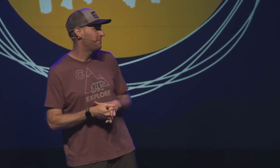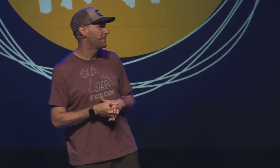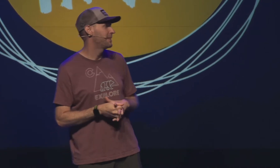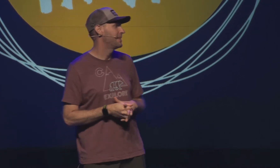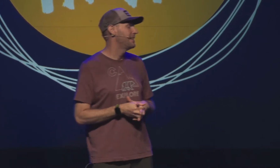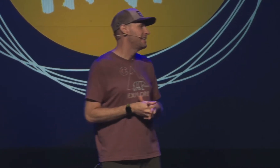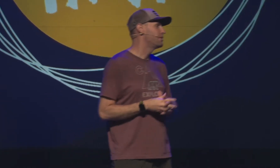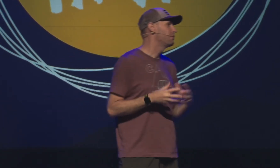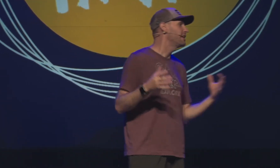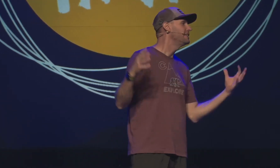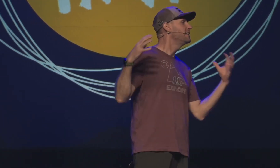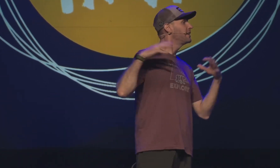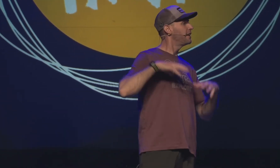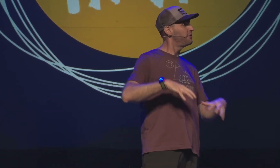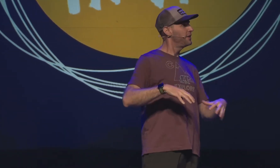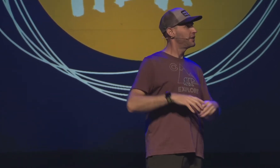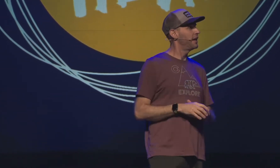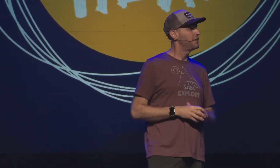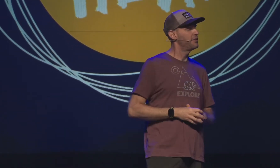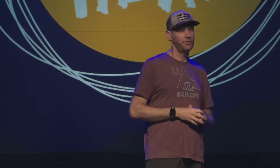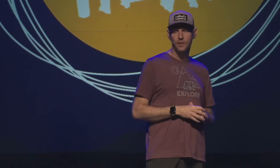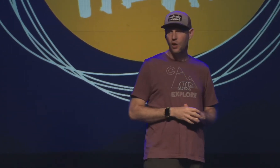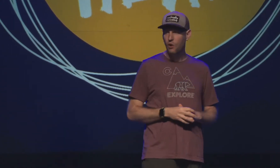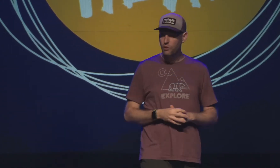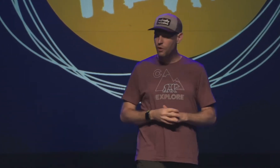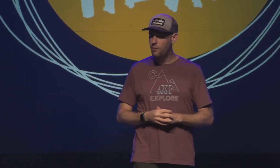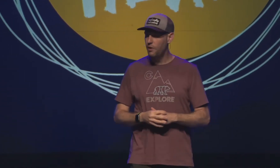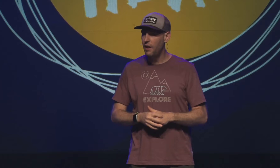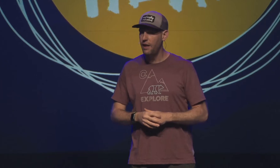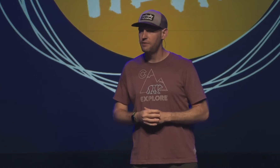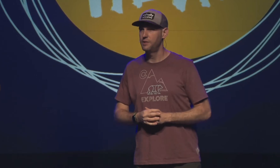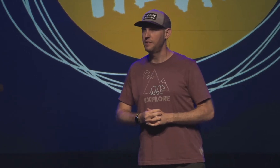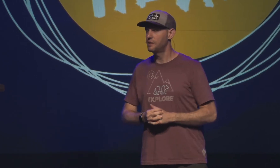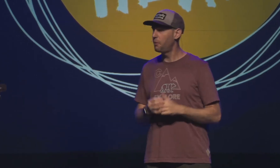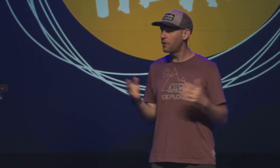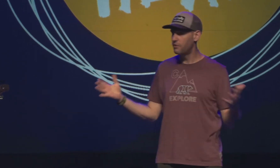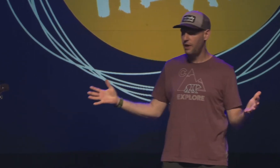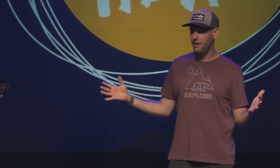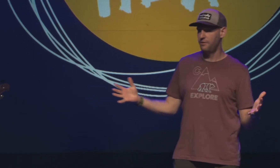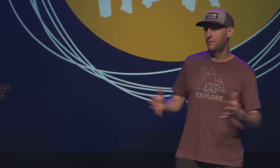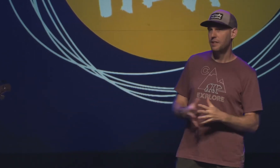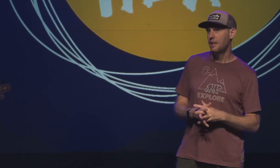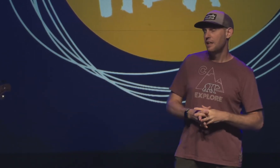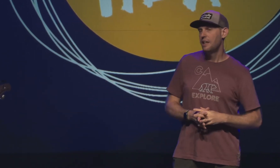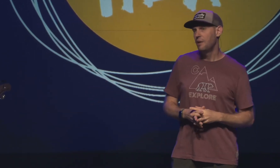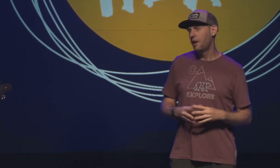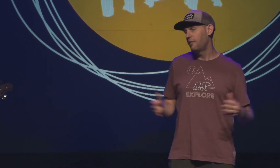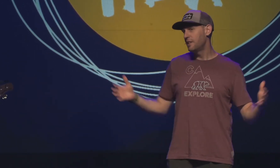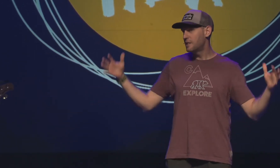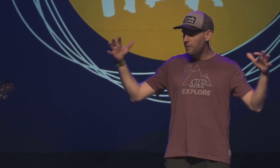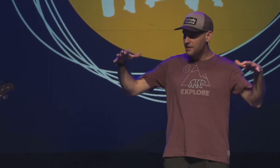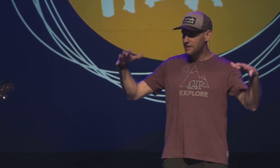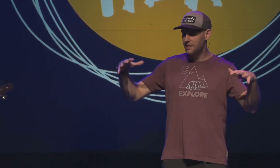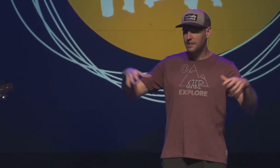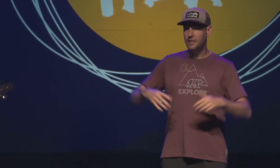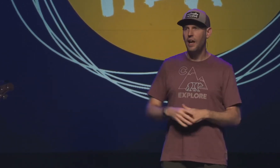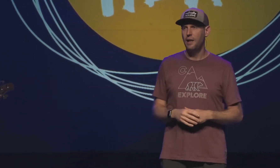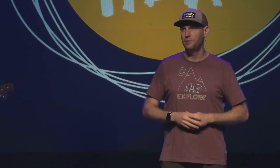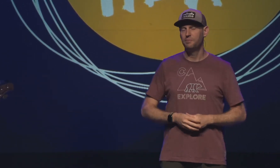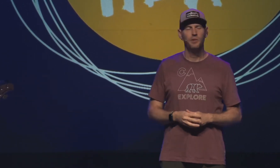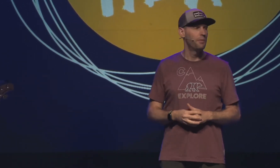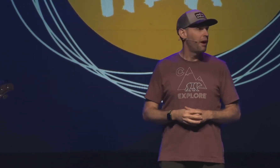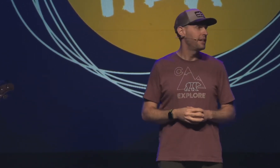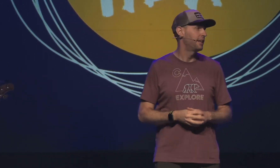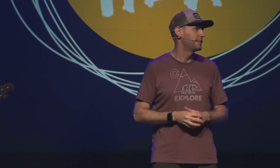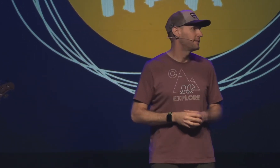father. And it's really easy to let fear kind of overwhelm our lives. It's a part of life. And we have these spaces and these